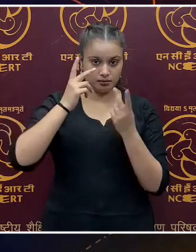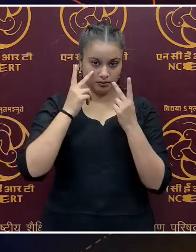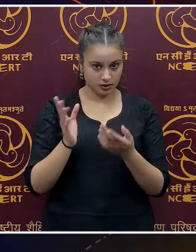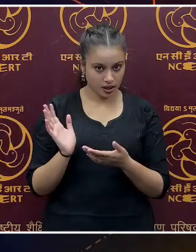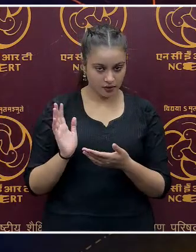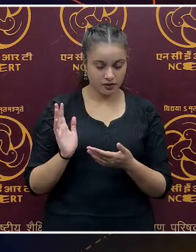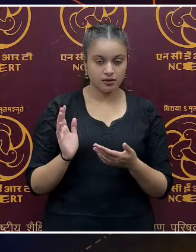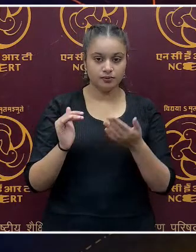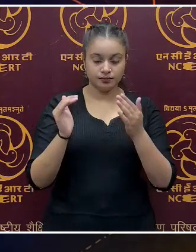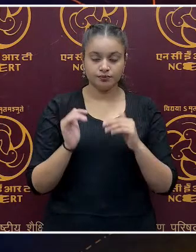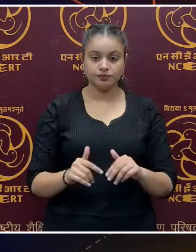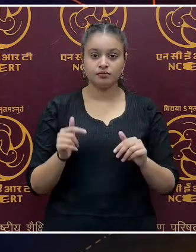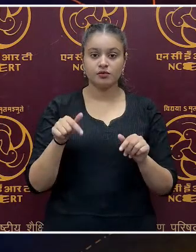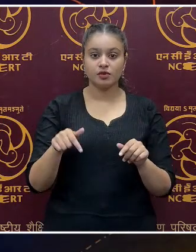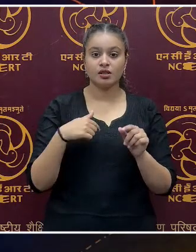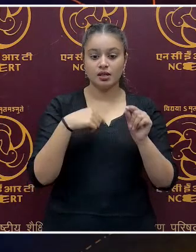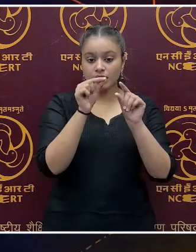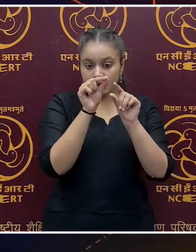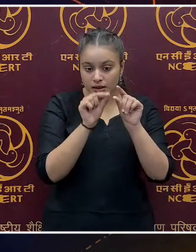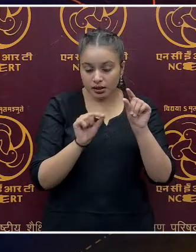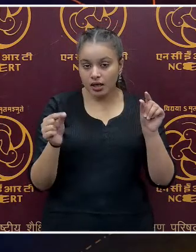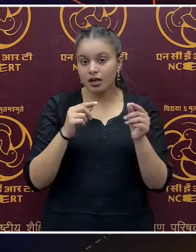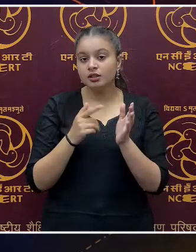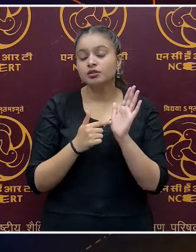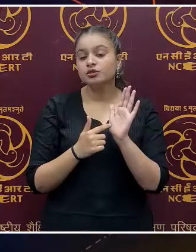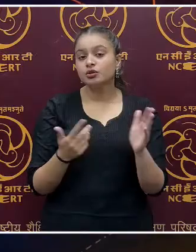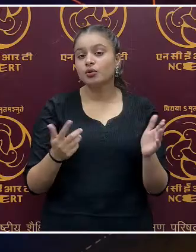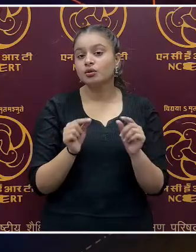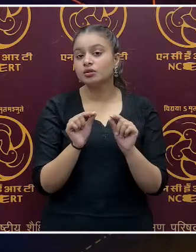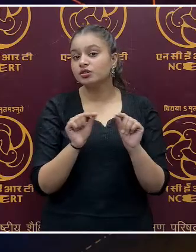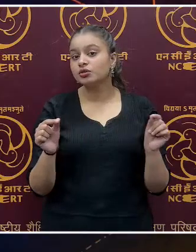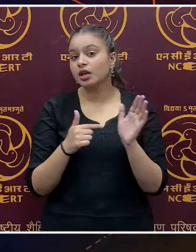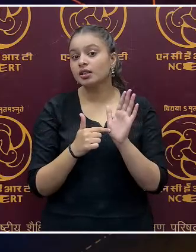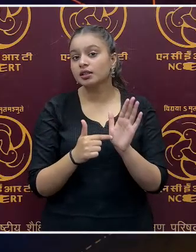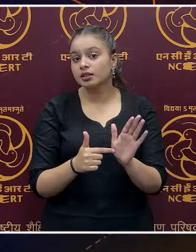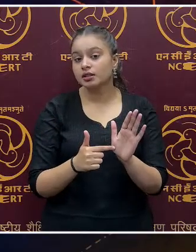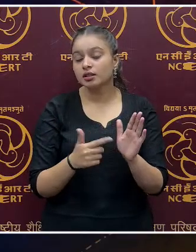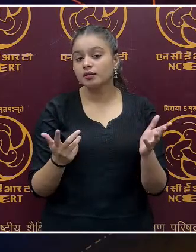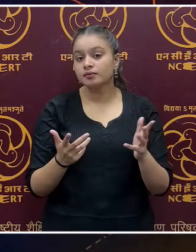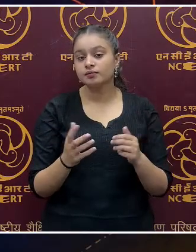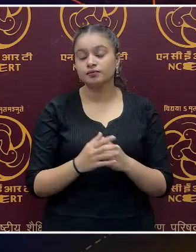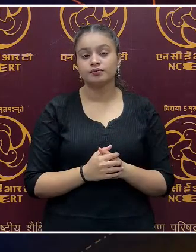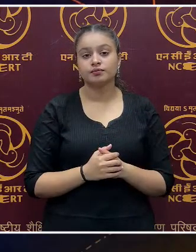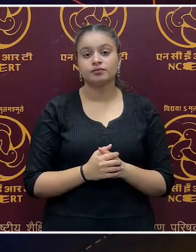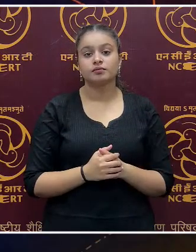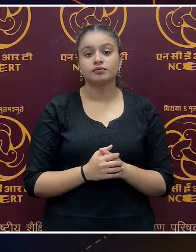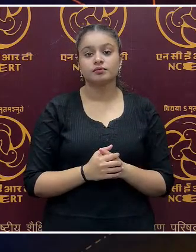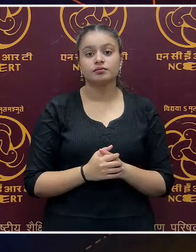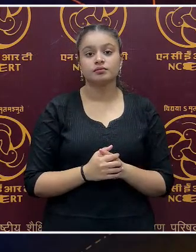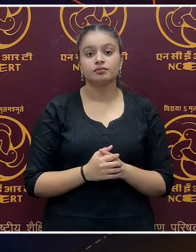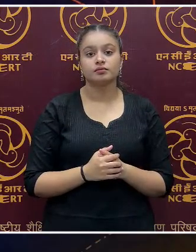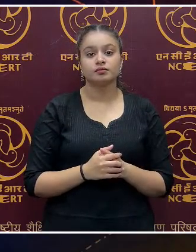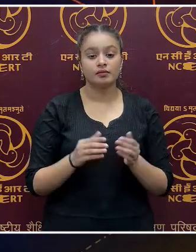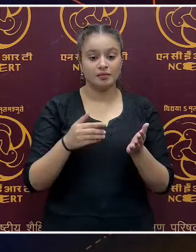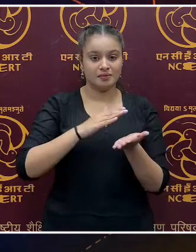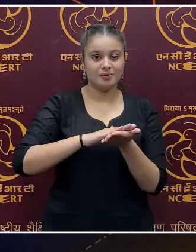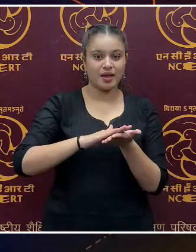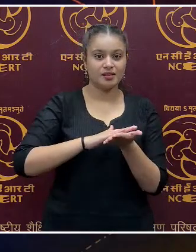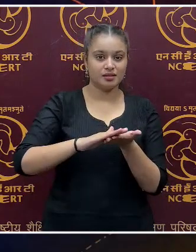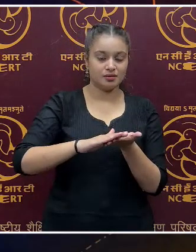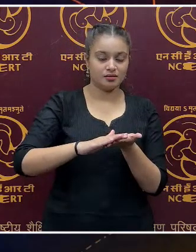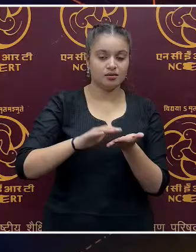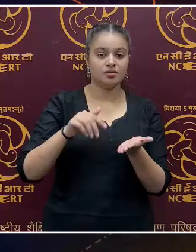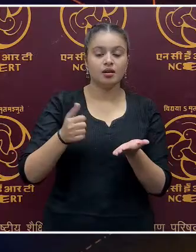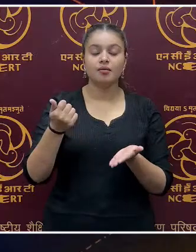and this line indicates, this straight line indicates the base of the protractor. So, how